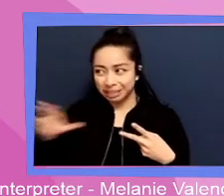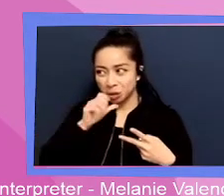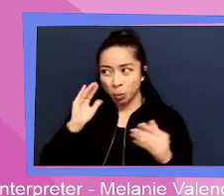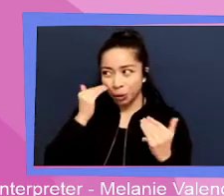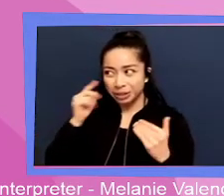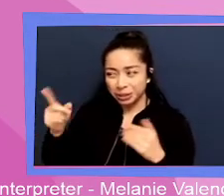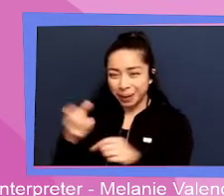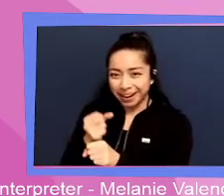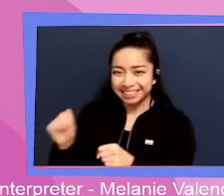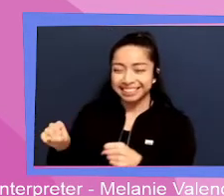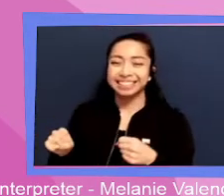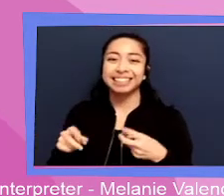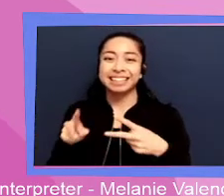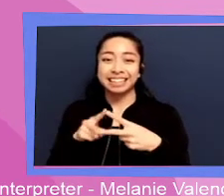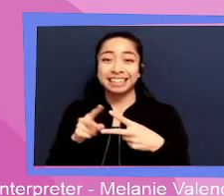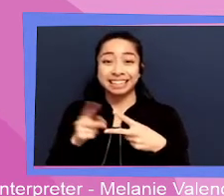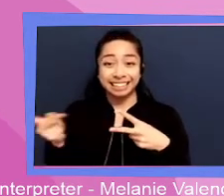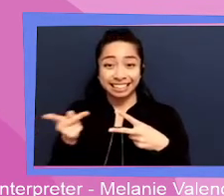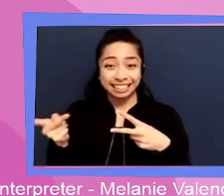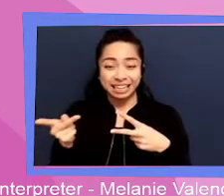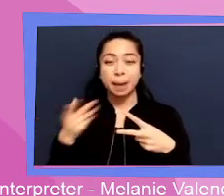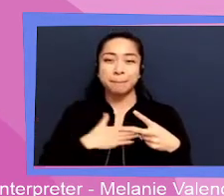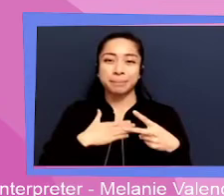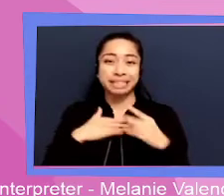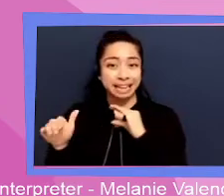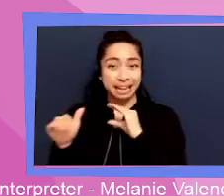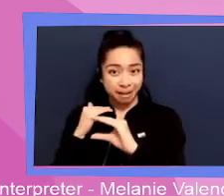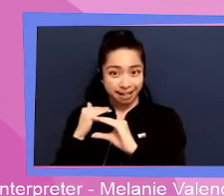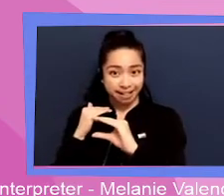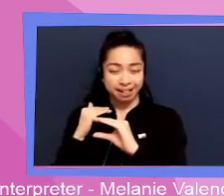So for each of you, if you could email